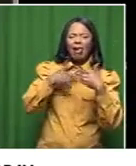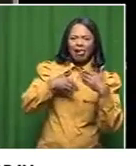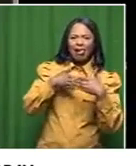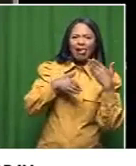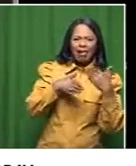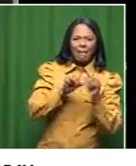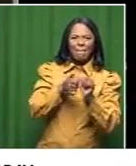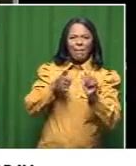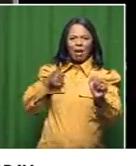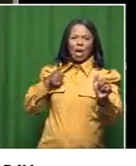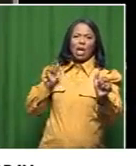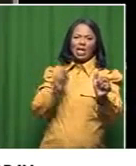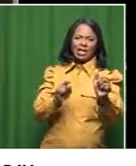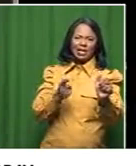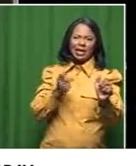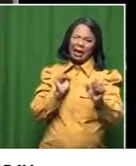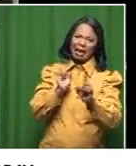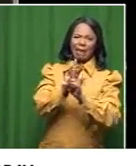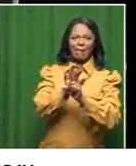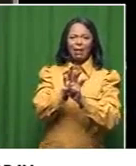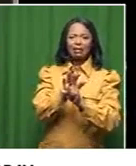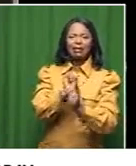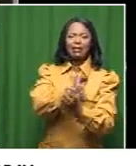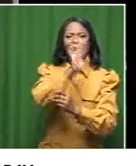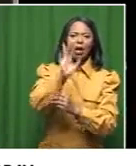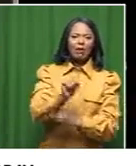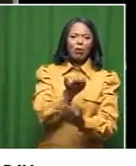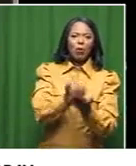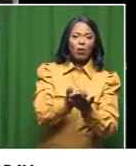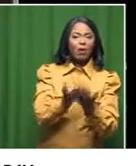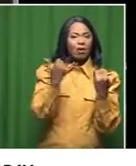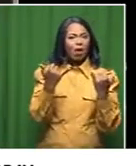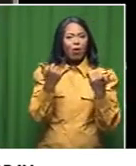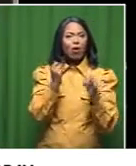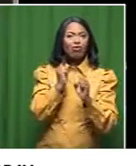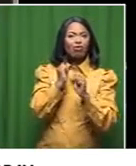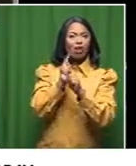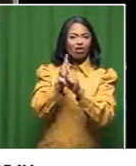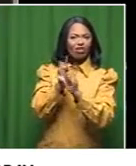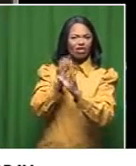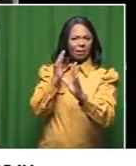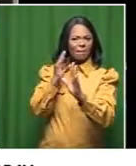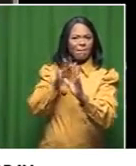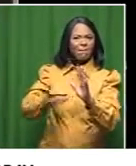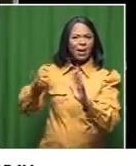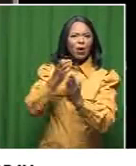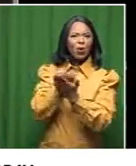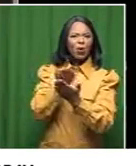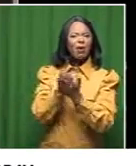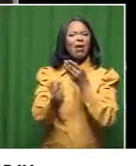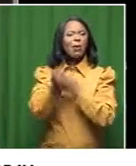on the South African economy overall, let's just hone in on the township economy and what's happening there at the